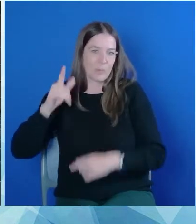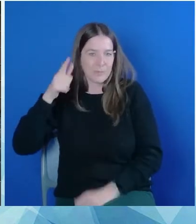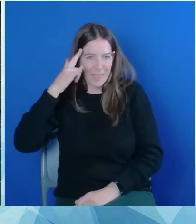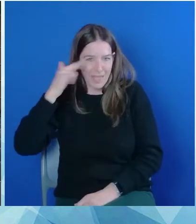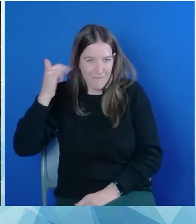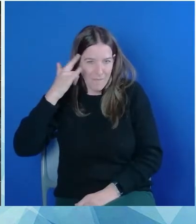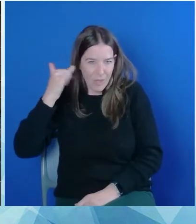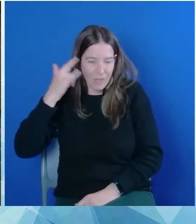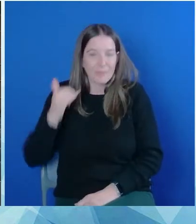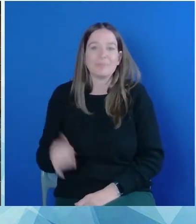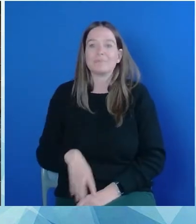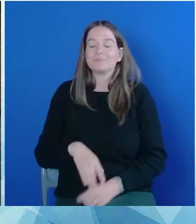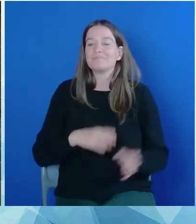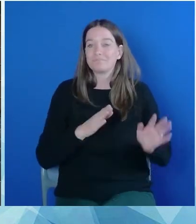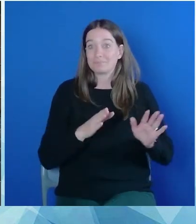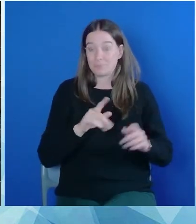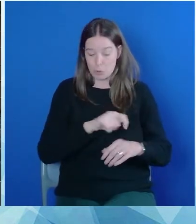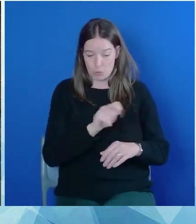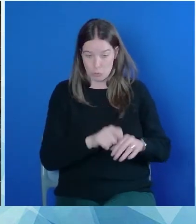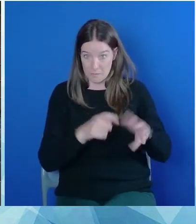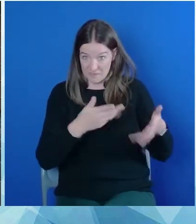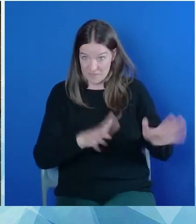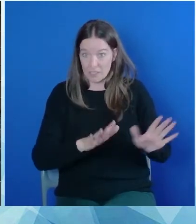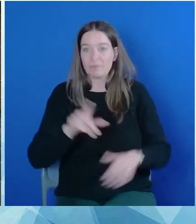From the Phoenix area.